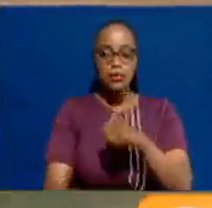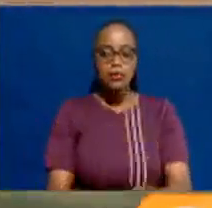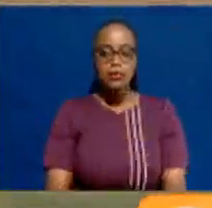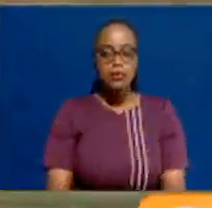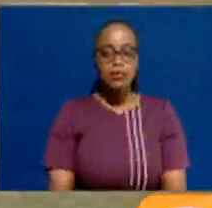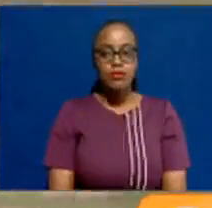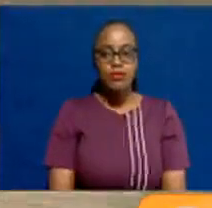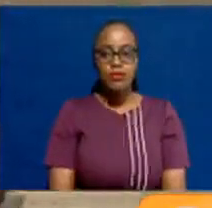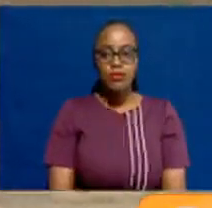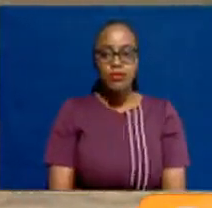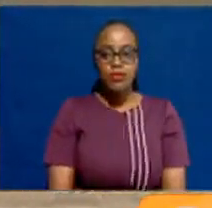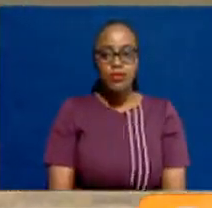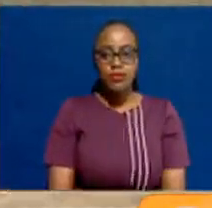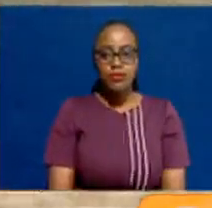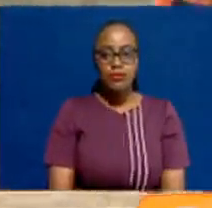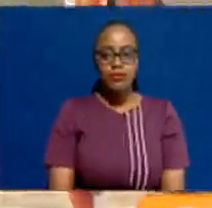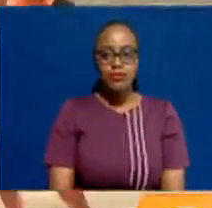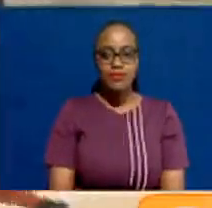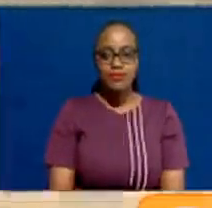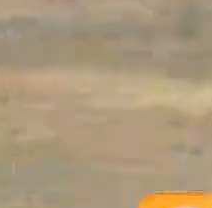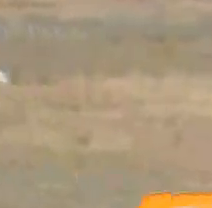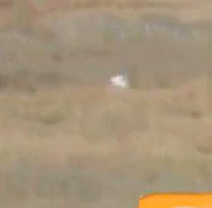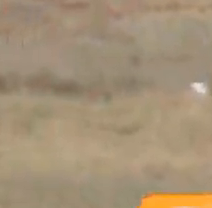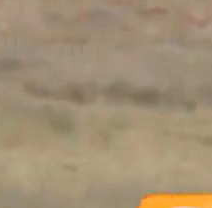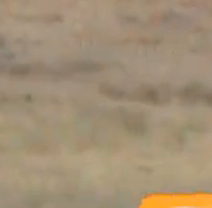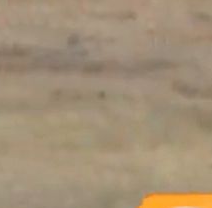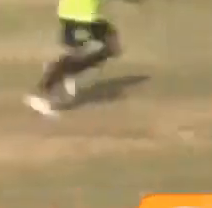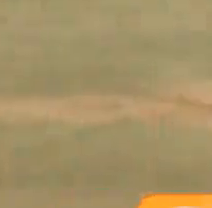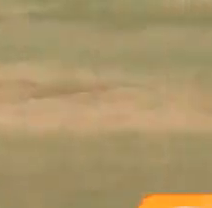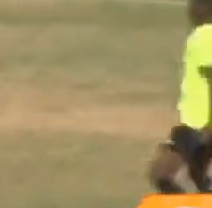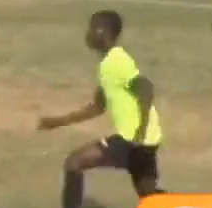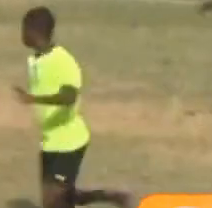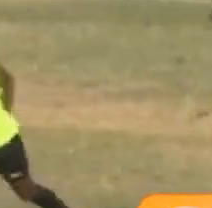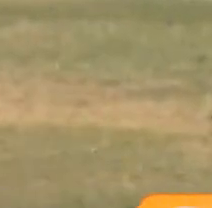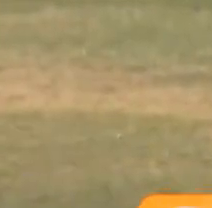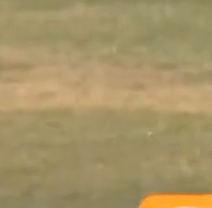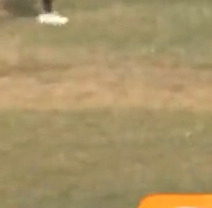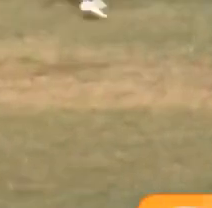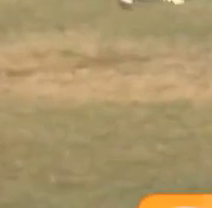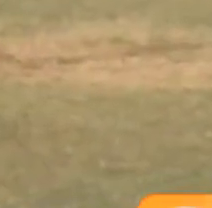Yeah.